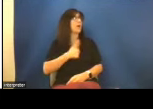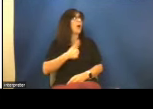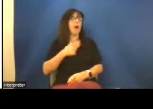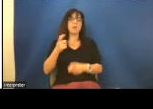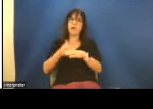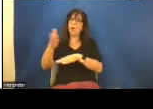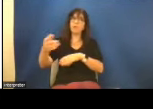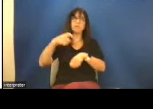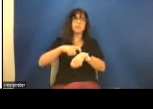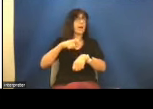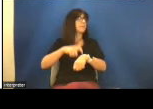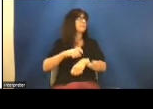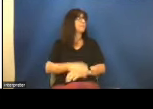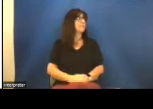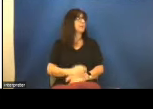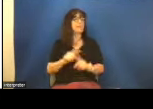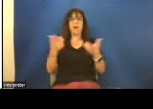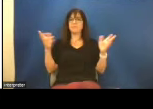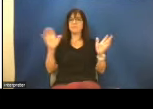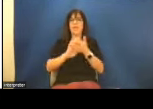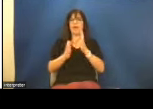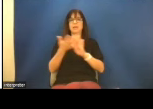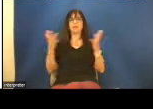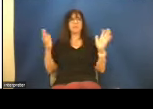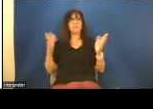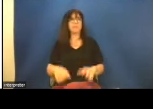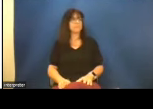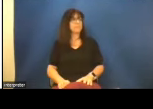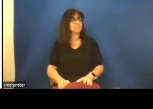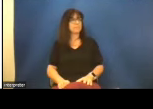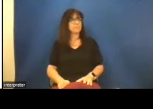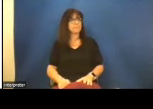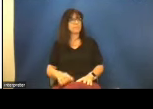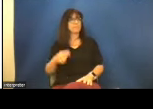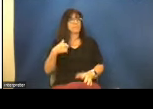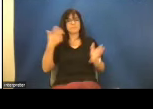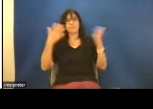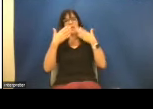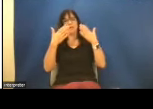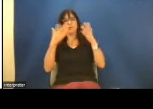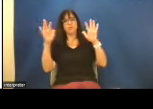went over, You're good. but I'm done. I just added this, thank you.